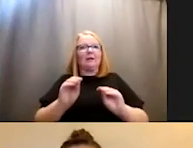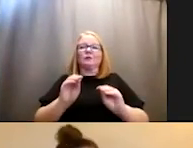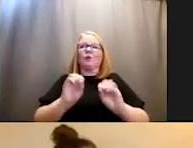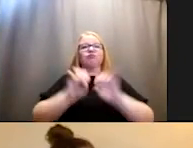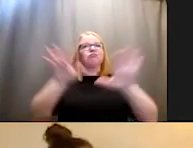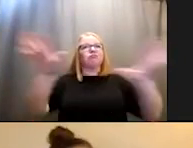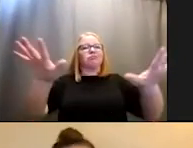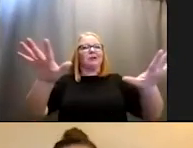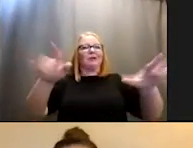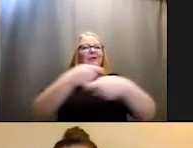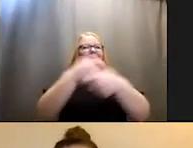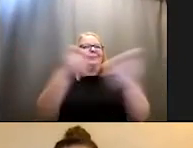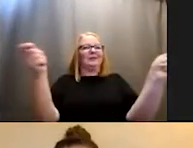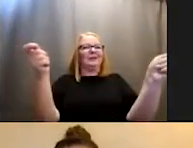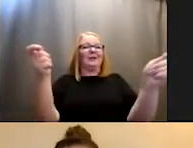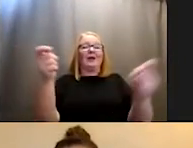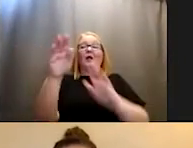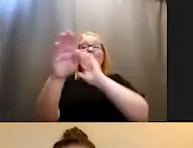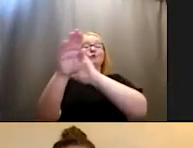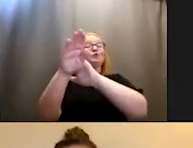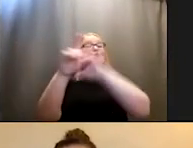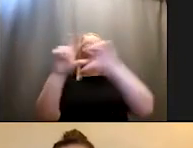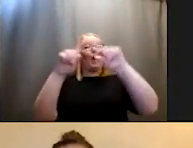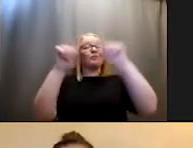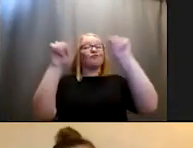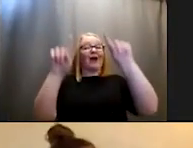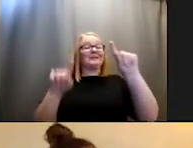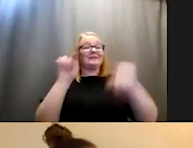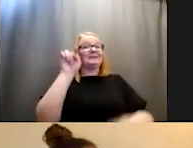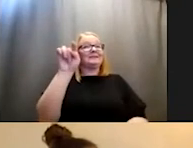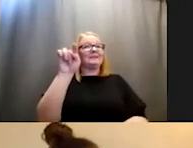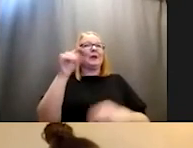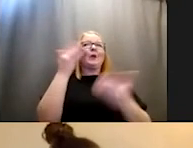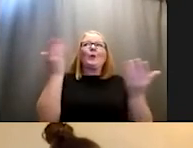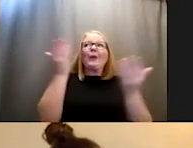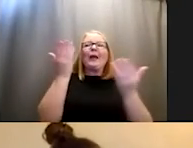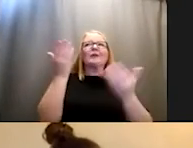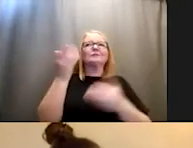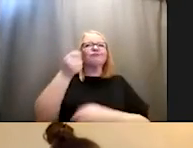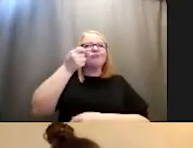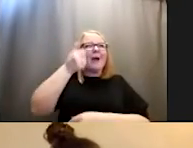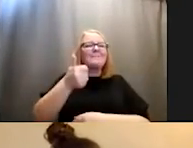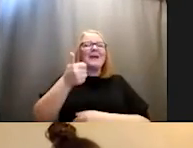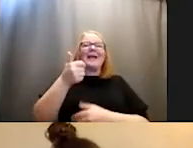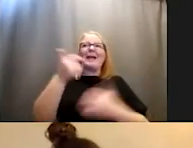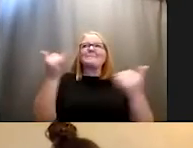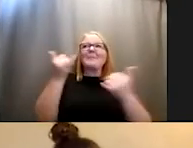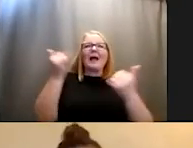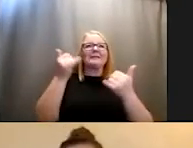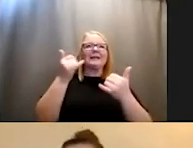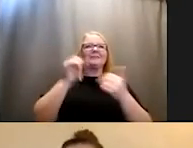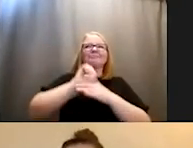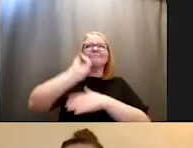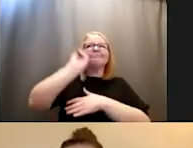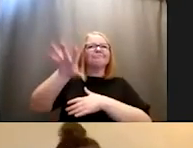very last piece, top right, with all of the details of where the champagne launch party was sent out as well, which I think is,